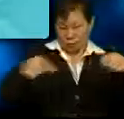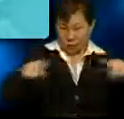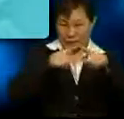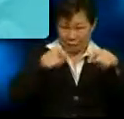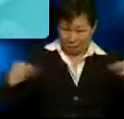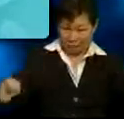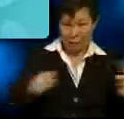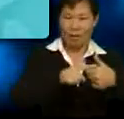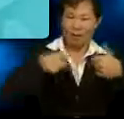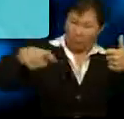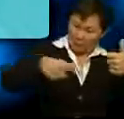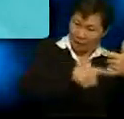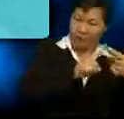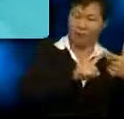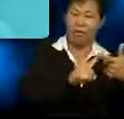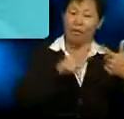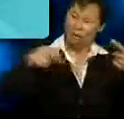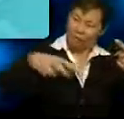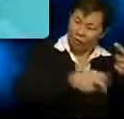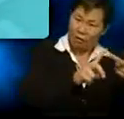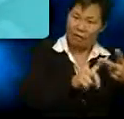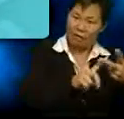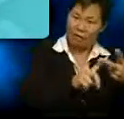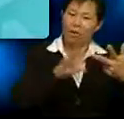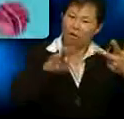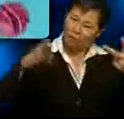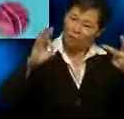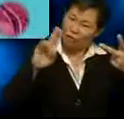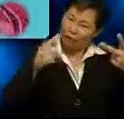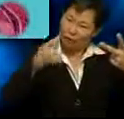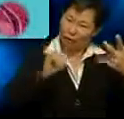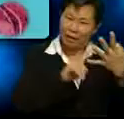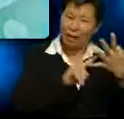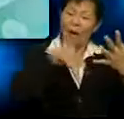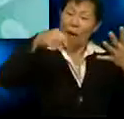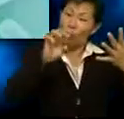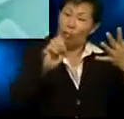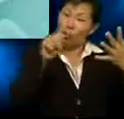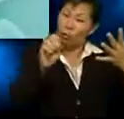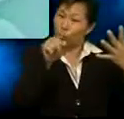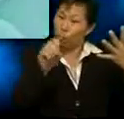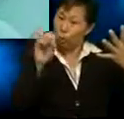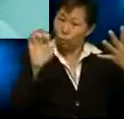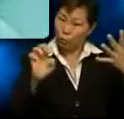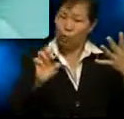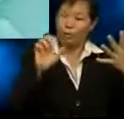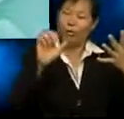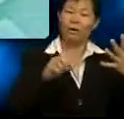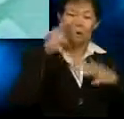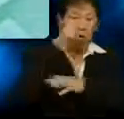are bacteria, virus, fungi, and protozoa. Let's look at bacteria.